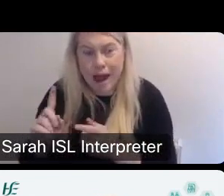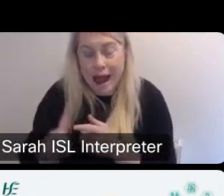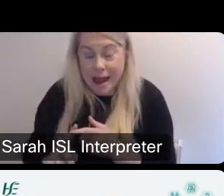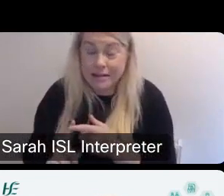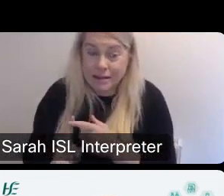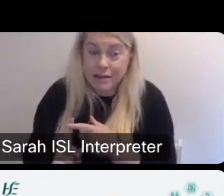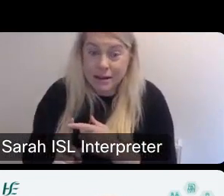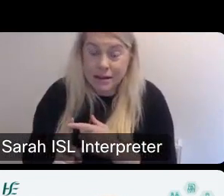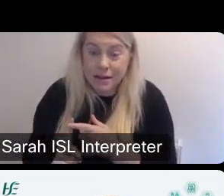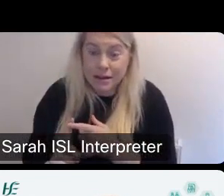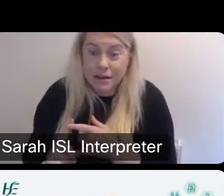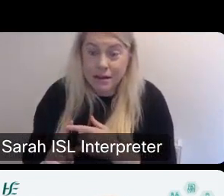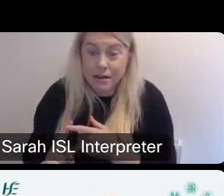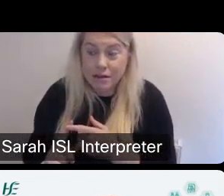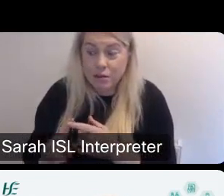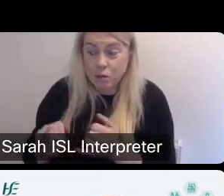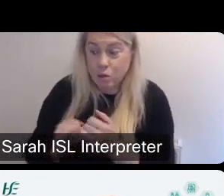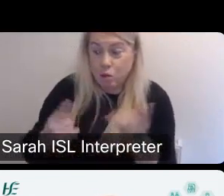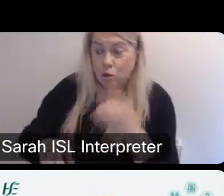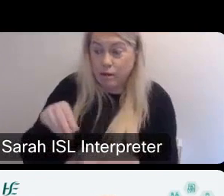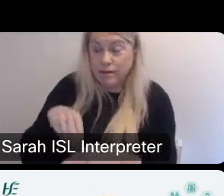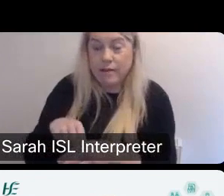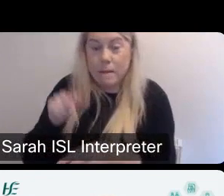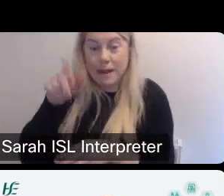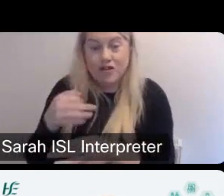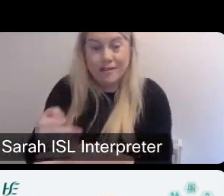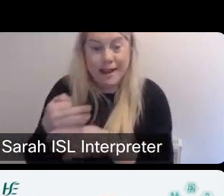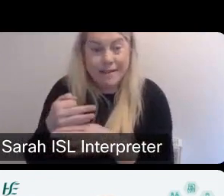indeed, colleagues that are engaged with the Patient Safety Act will know that